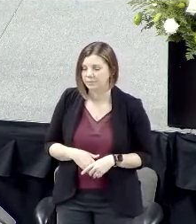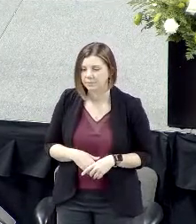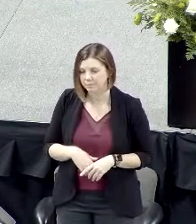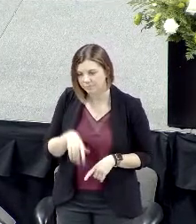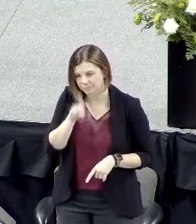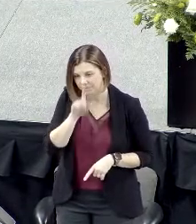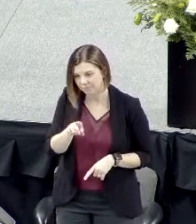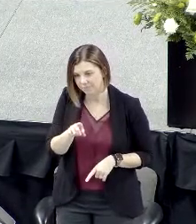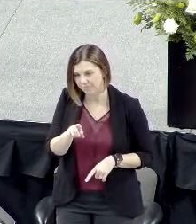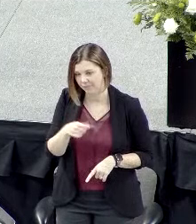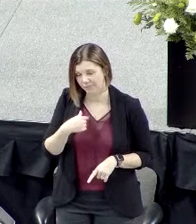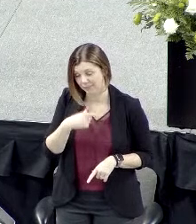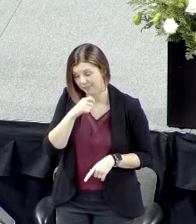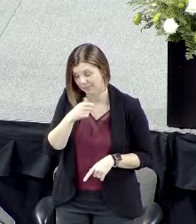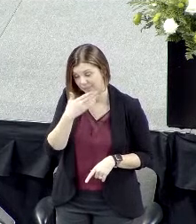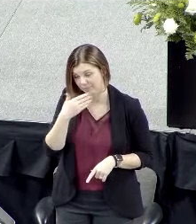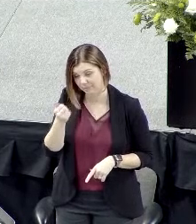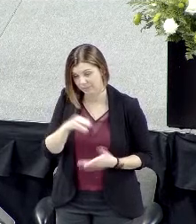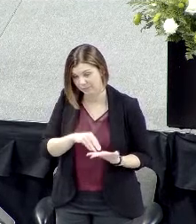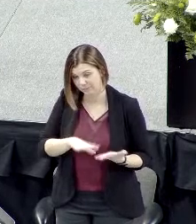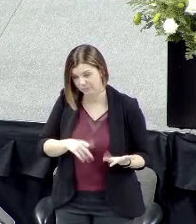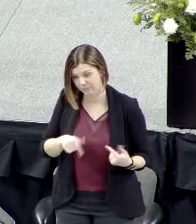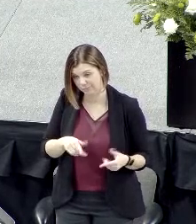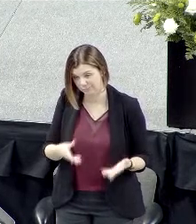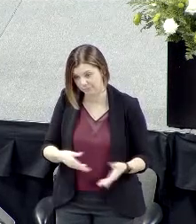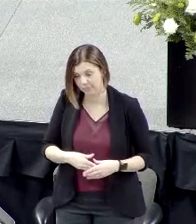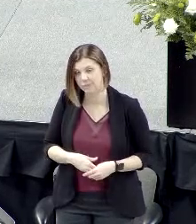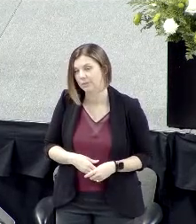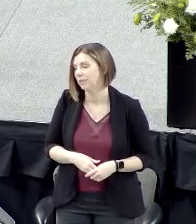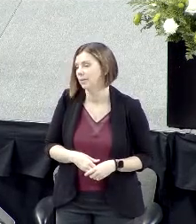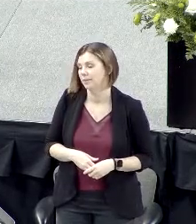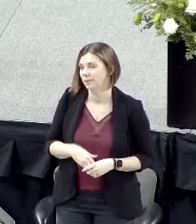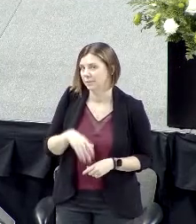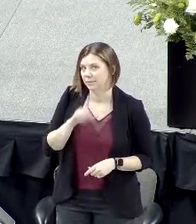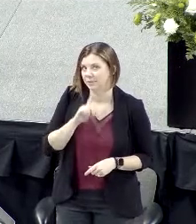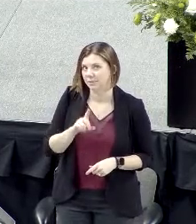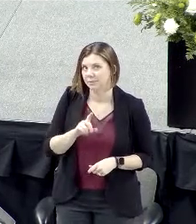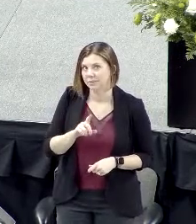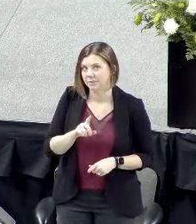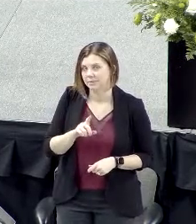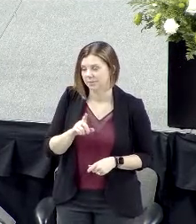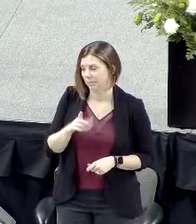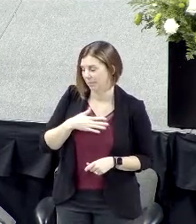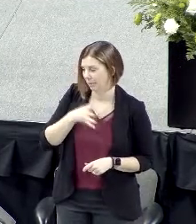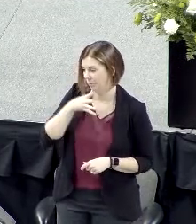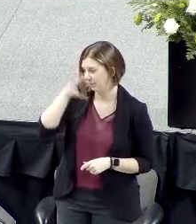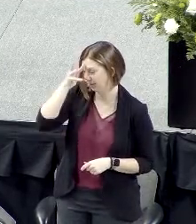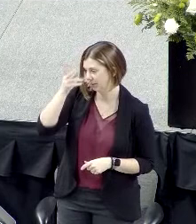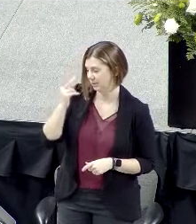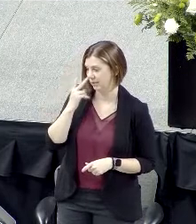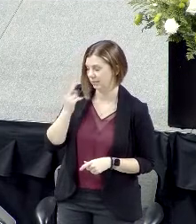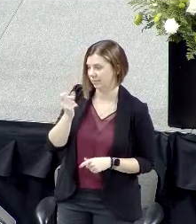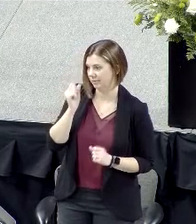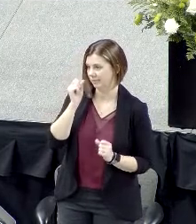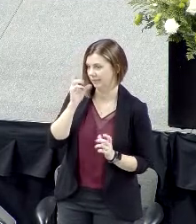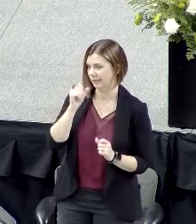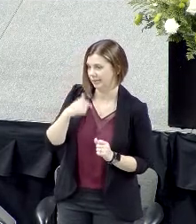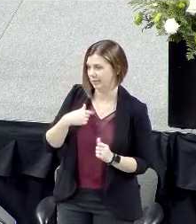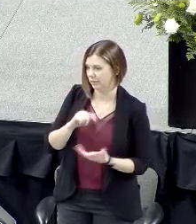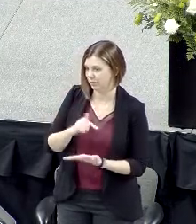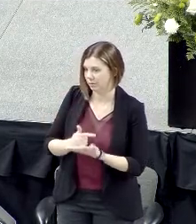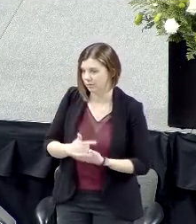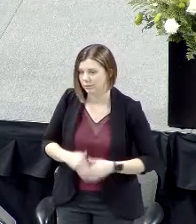Honestly, I wasn't the best student while I was here. In fact, my parents said it was remarkable that I graduated.